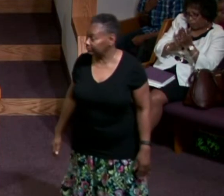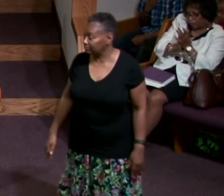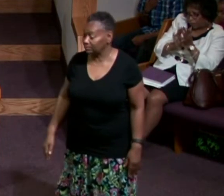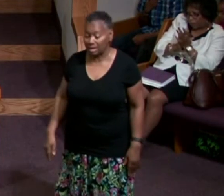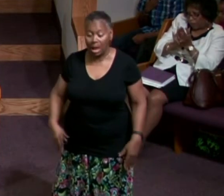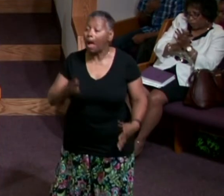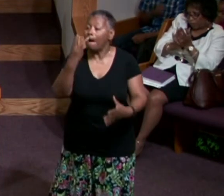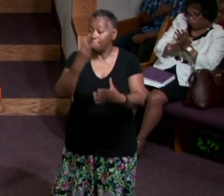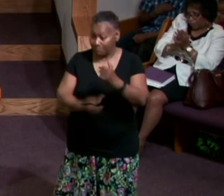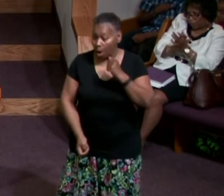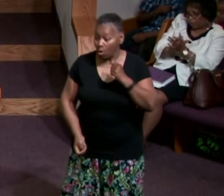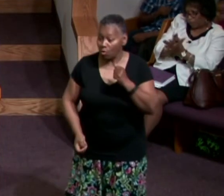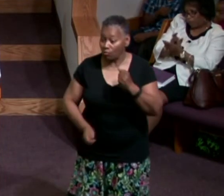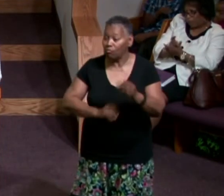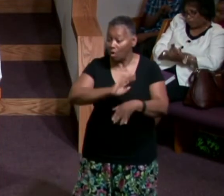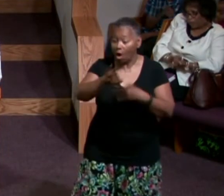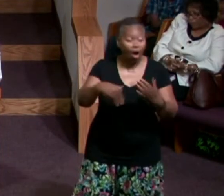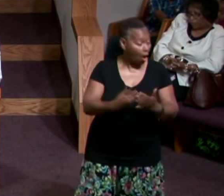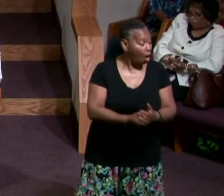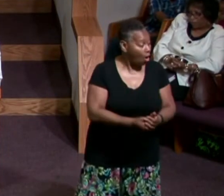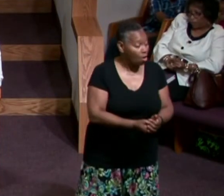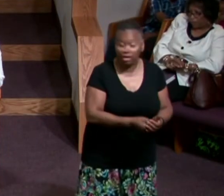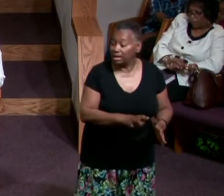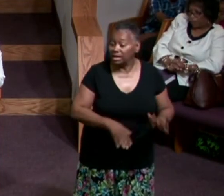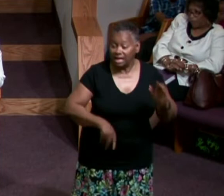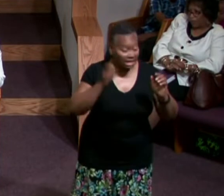Both of y'all, all y'all need to bounce.